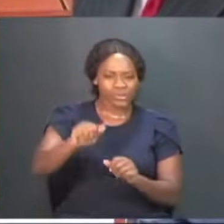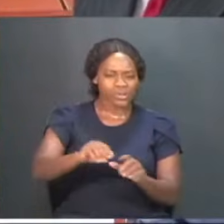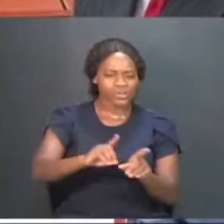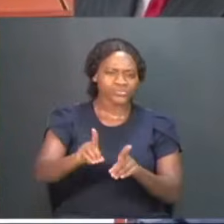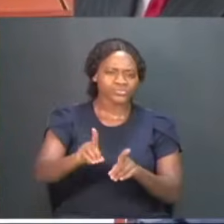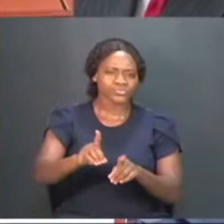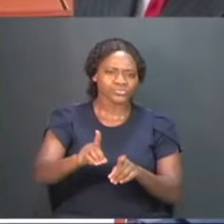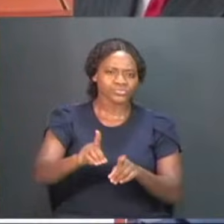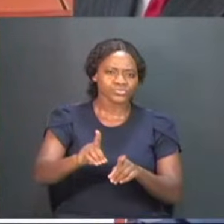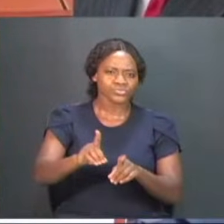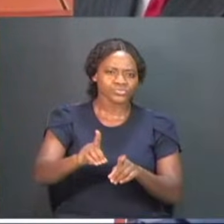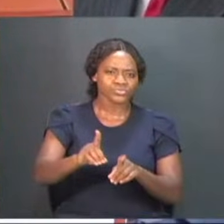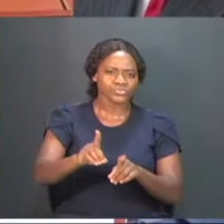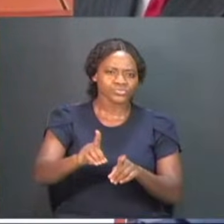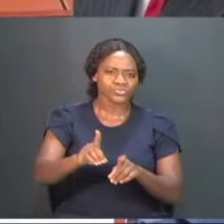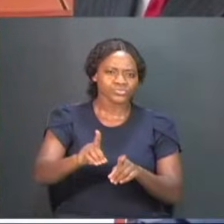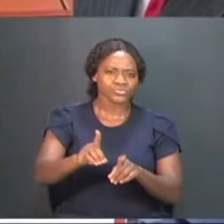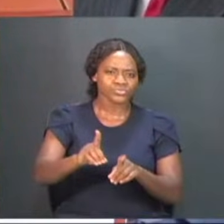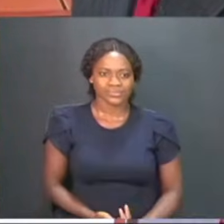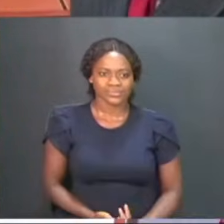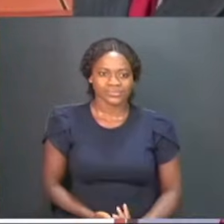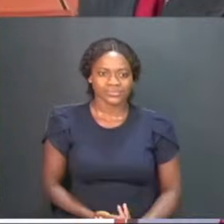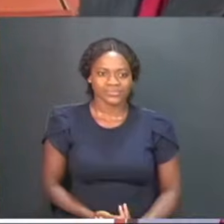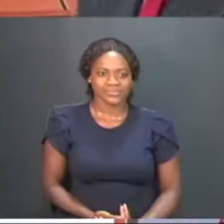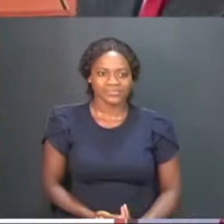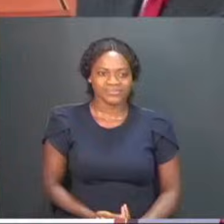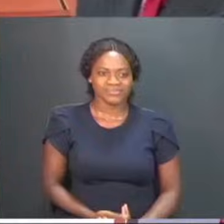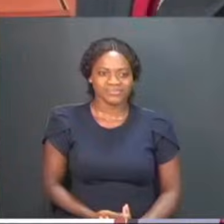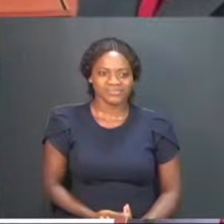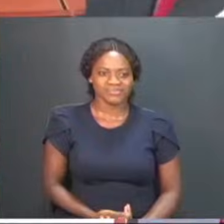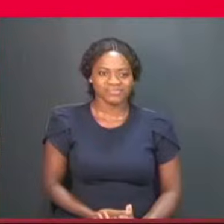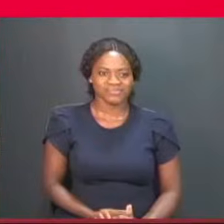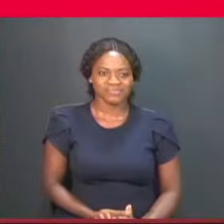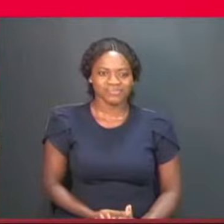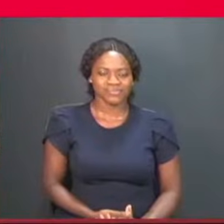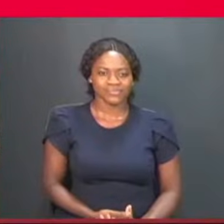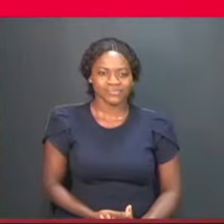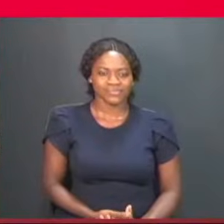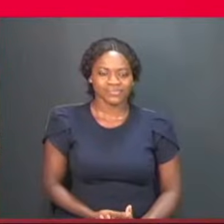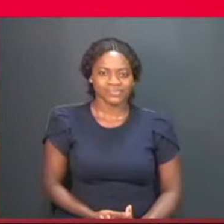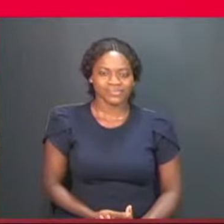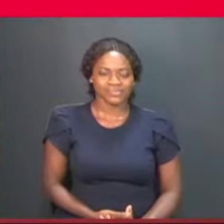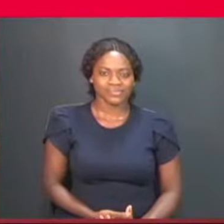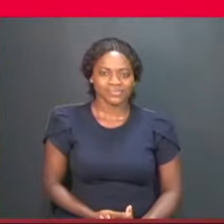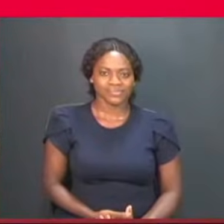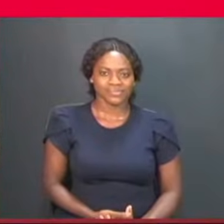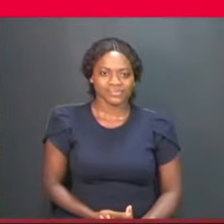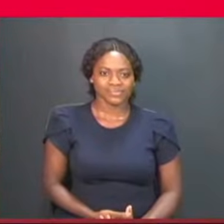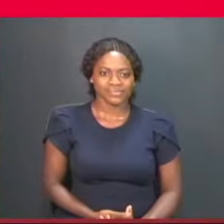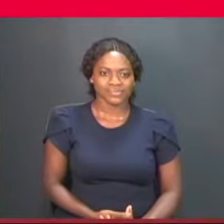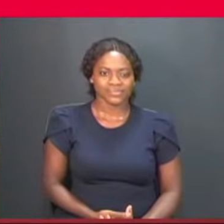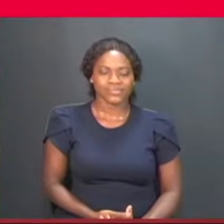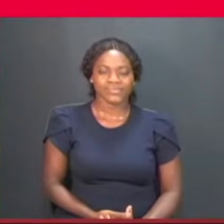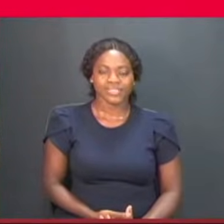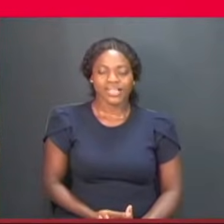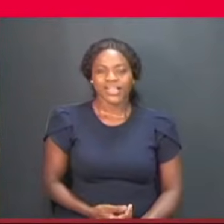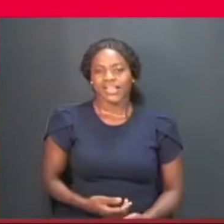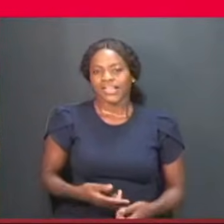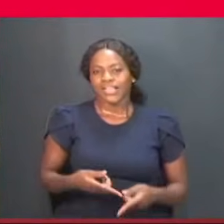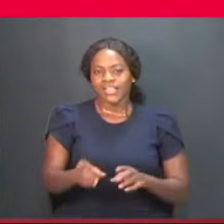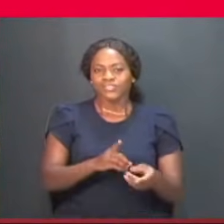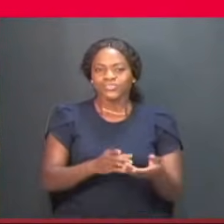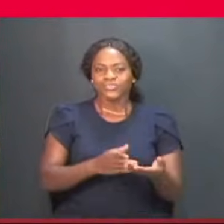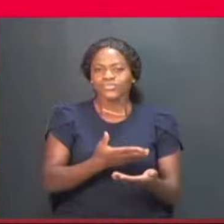Please, do it. You see, let's do things timely.